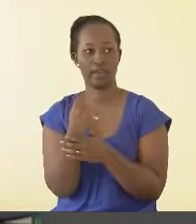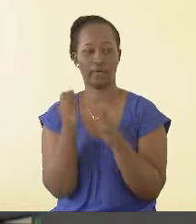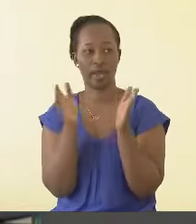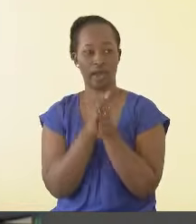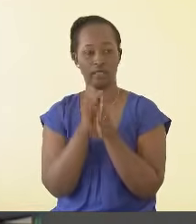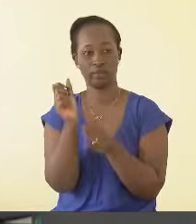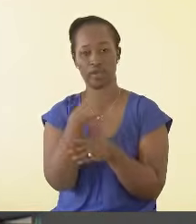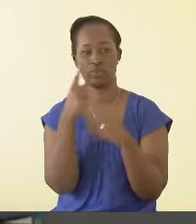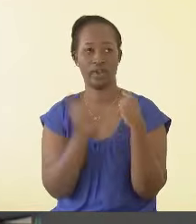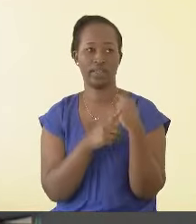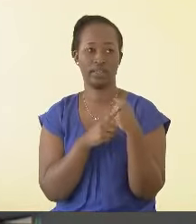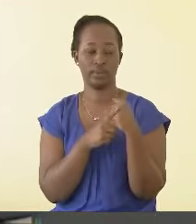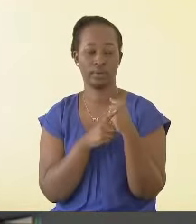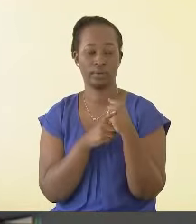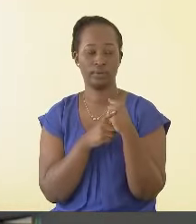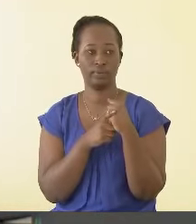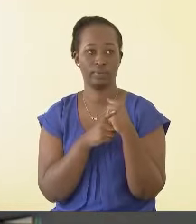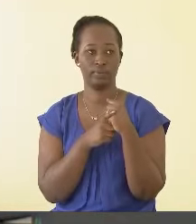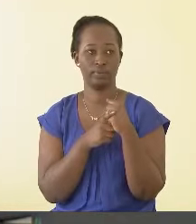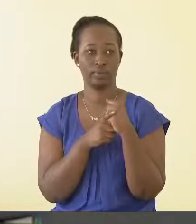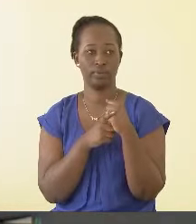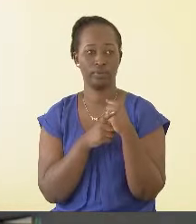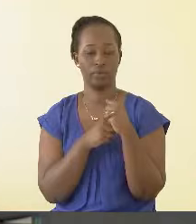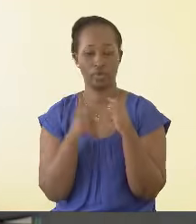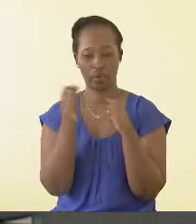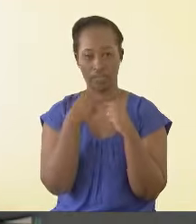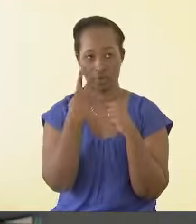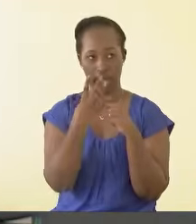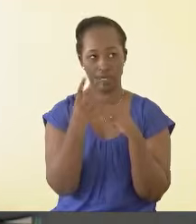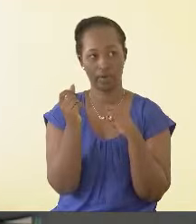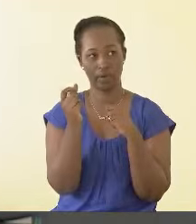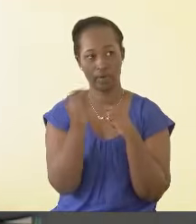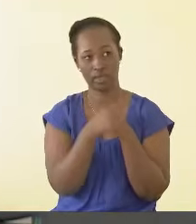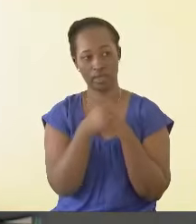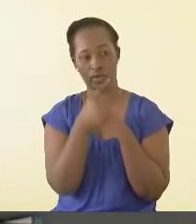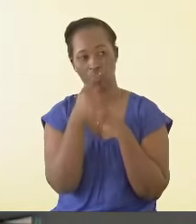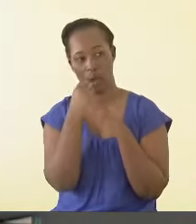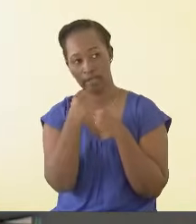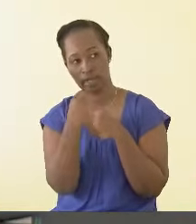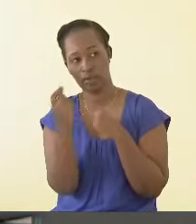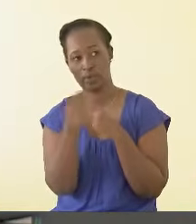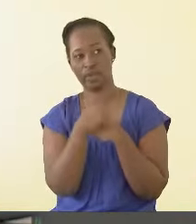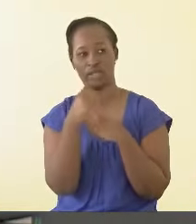and June. For April, May, and June. Which year?